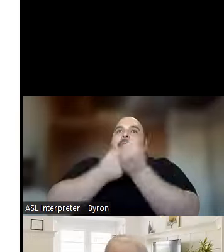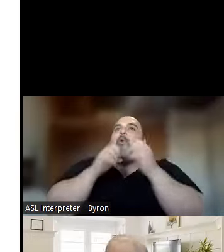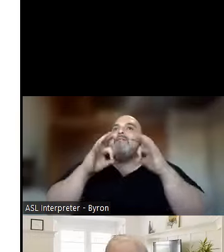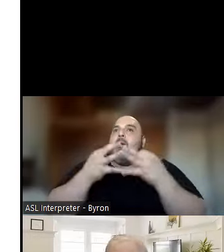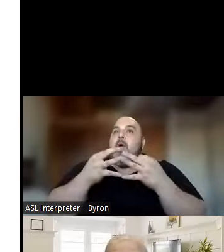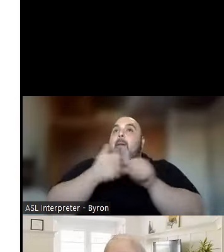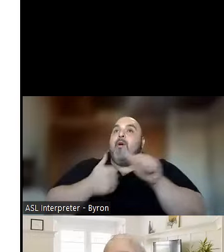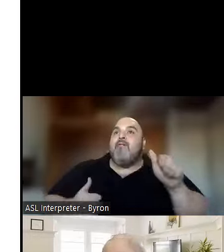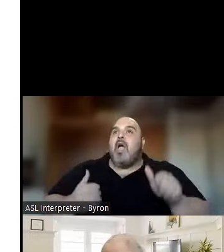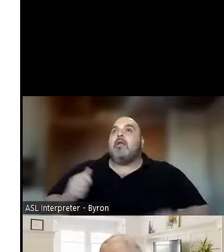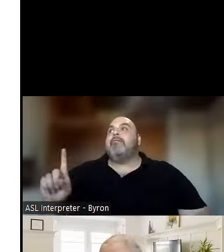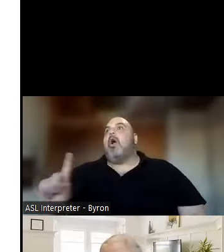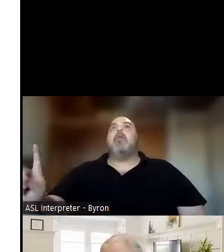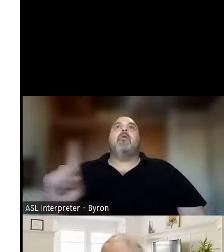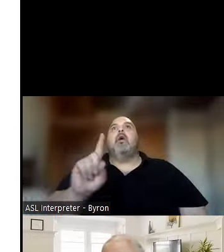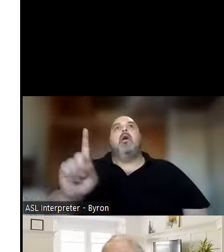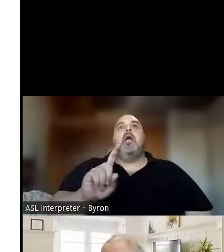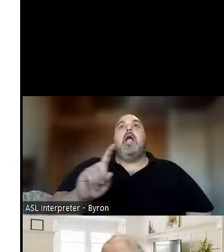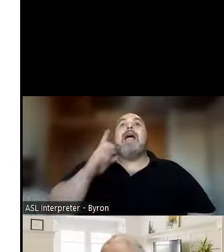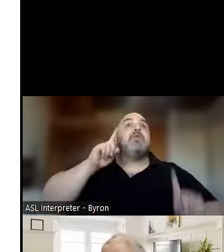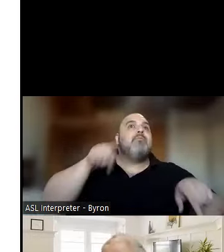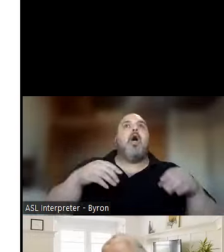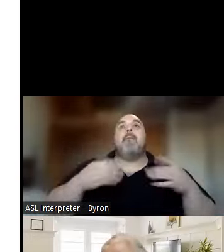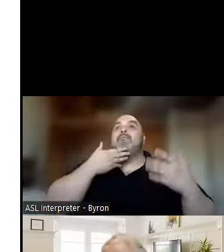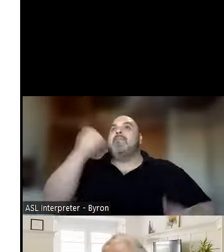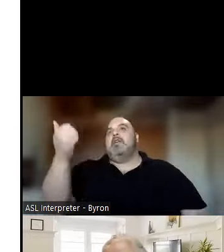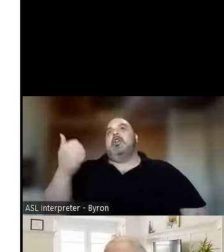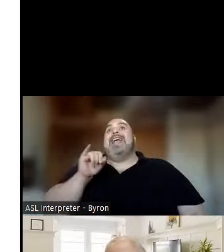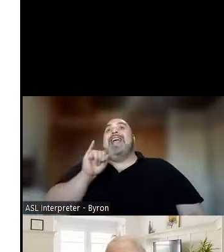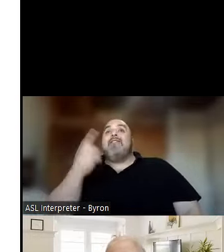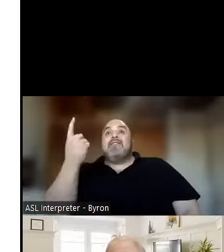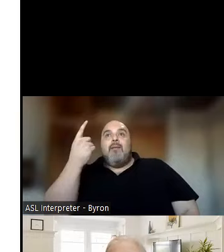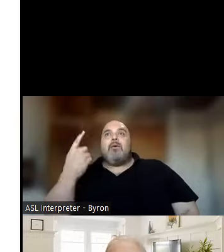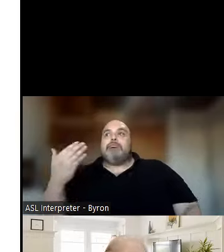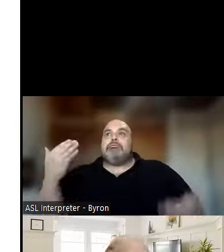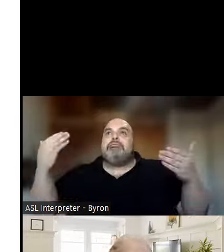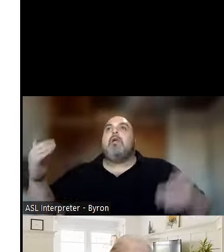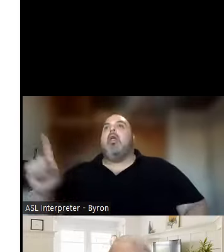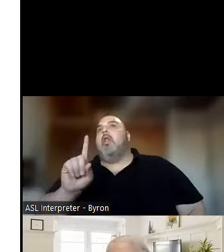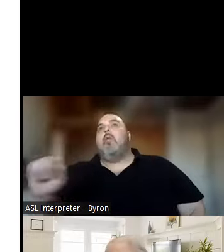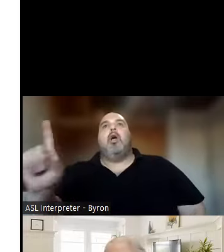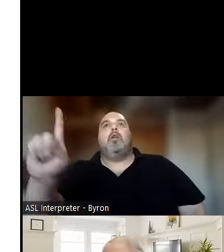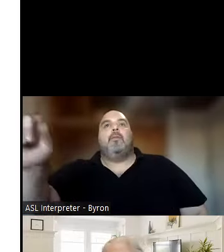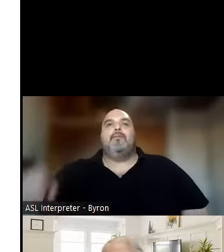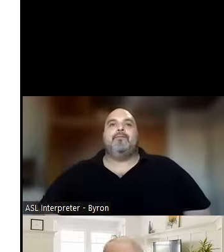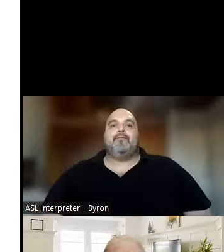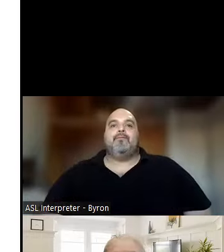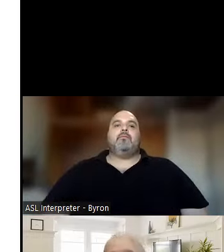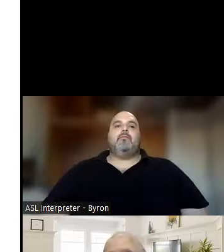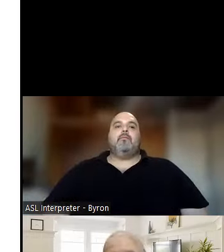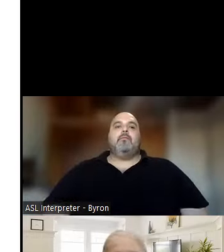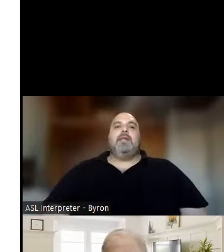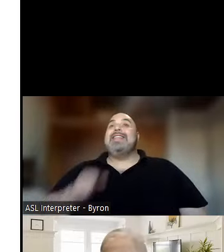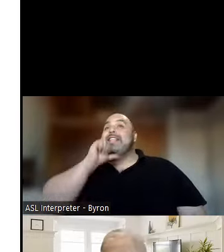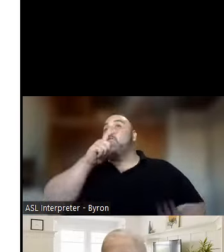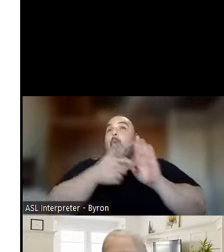prevent wandering in the first place, and respond more effectively if and when someone does wander. And it would not be requiring